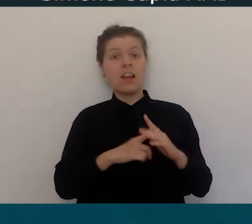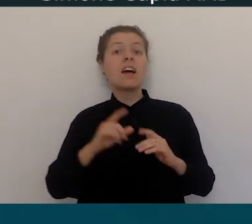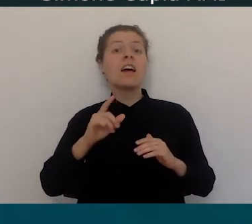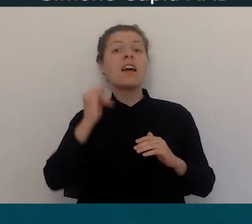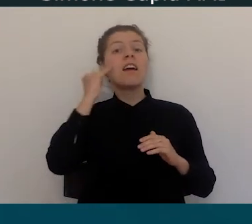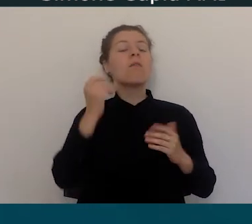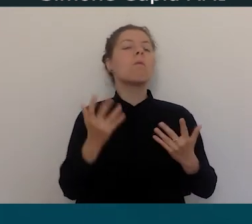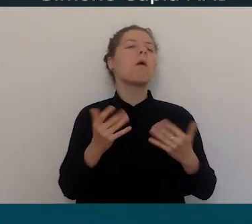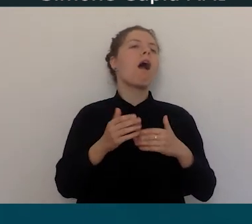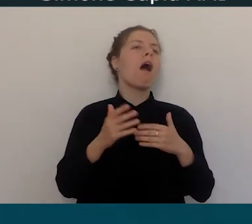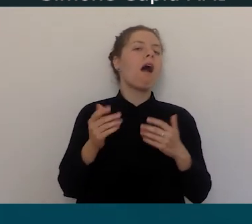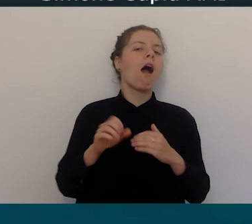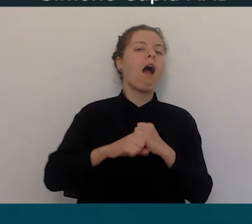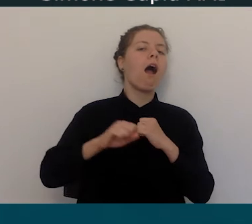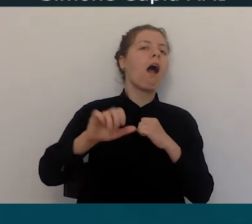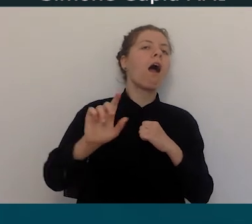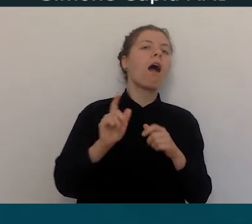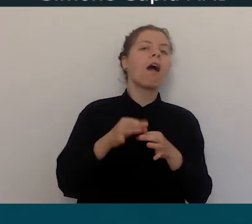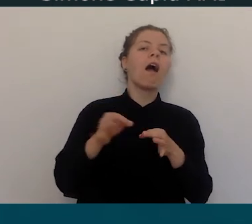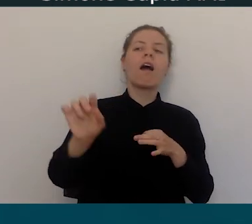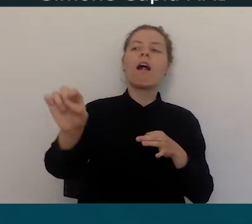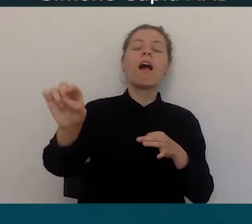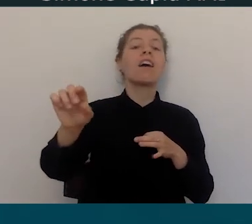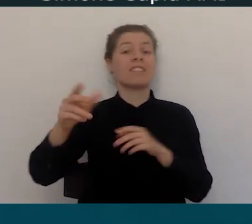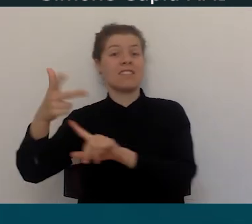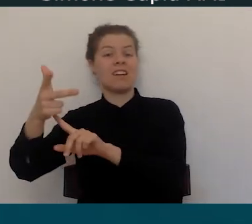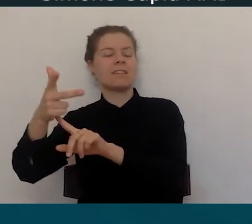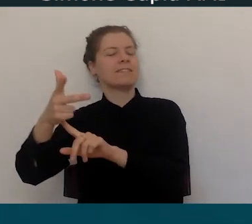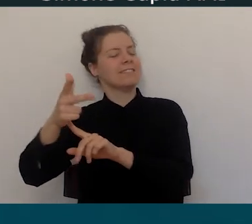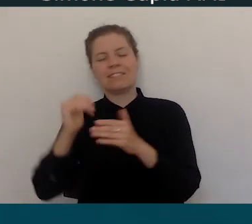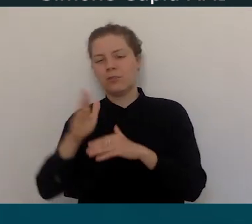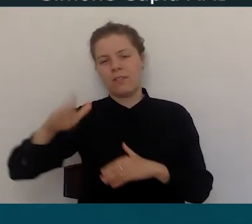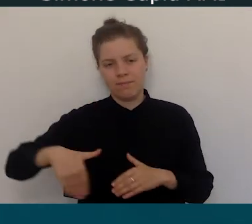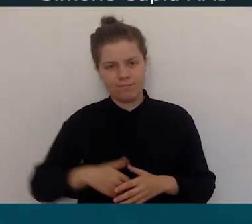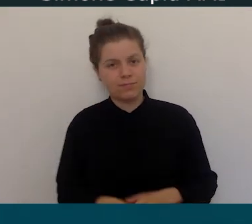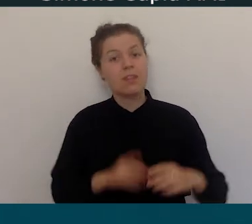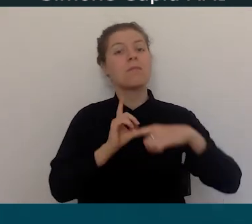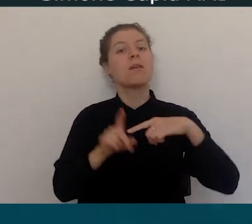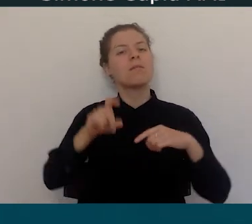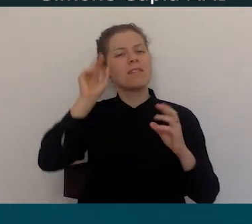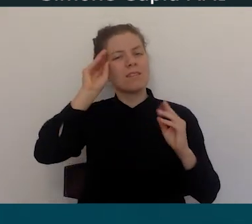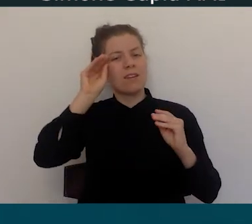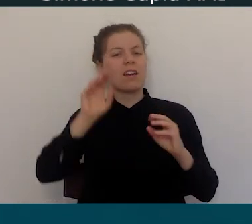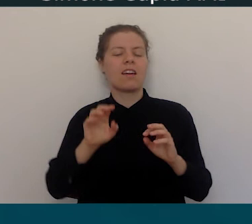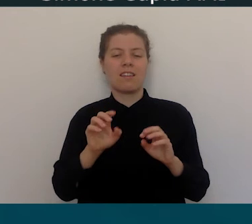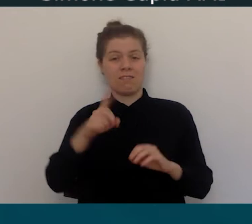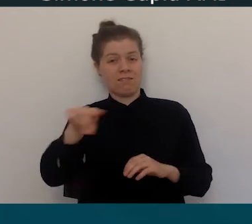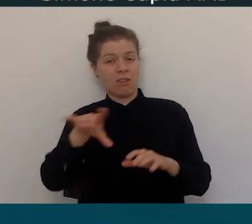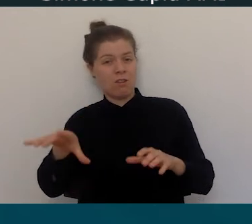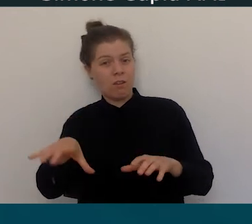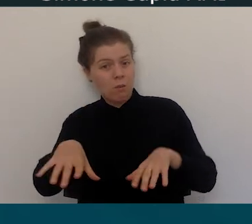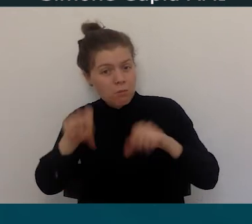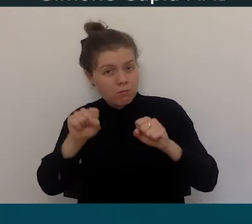late. You have to think about your hosts, your actors, your guests, and educating absolutely everybody that's involved